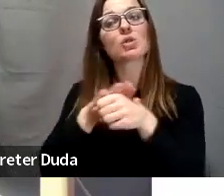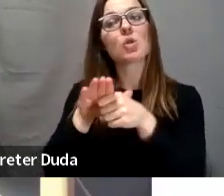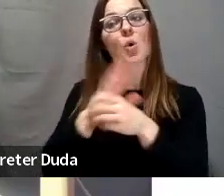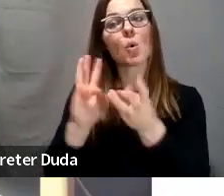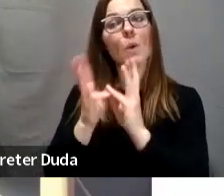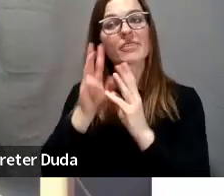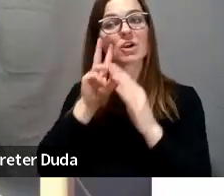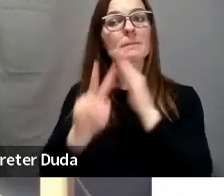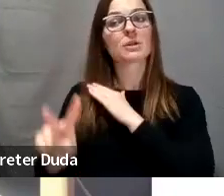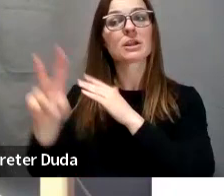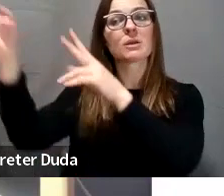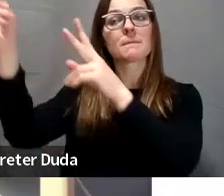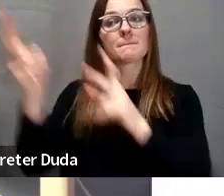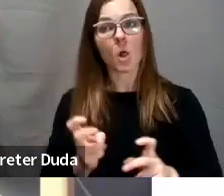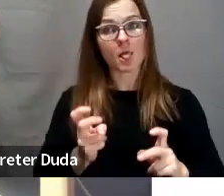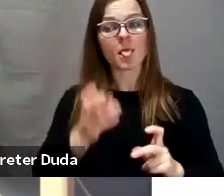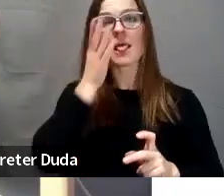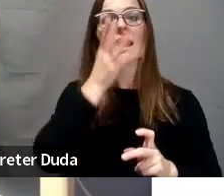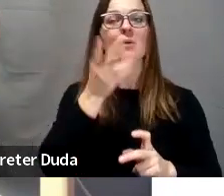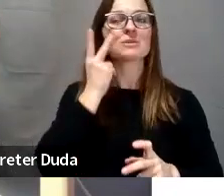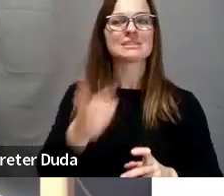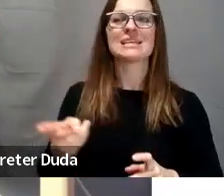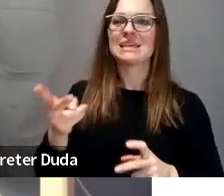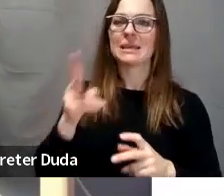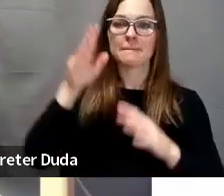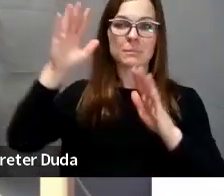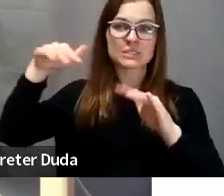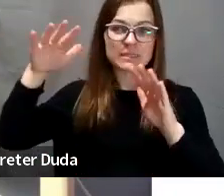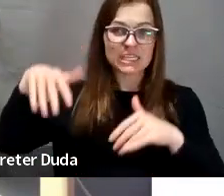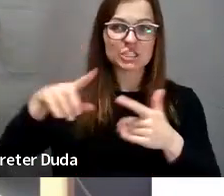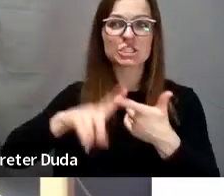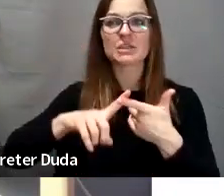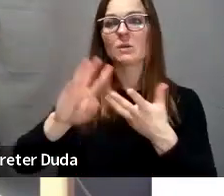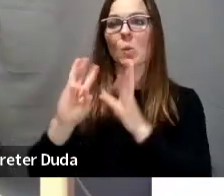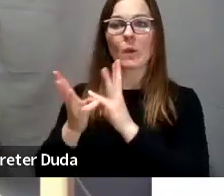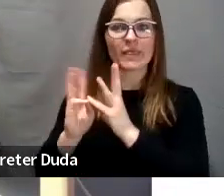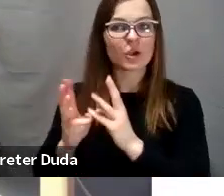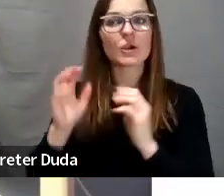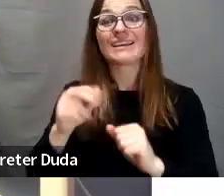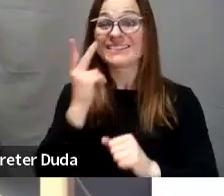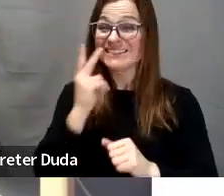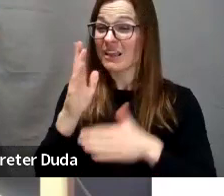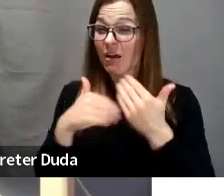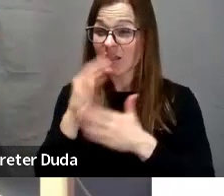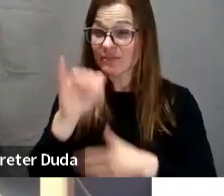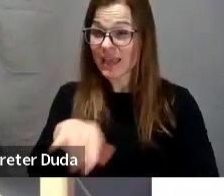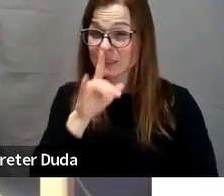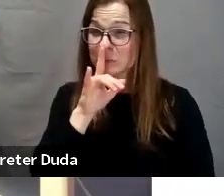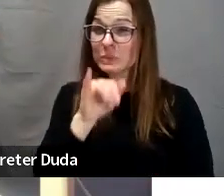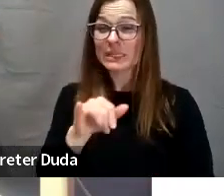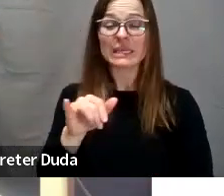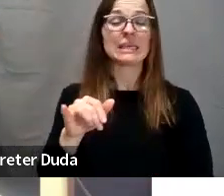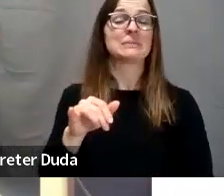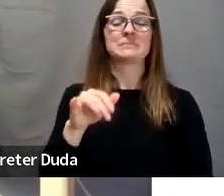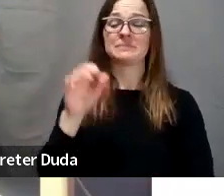tell precipitation, temperature, and those types of things. So it is really a way that you can